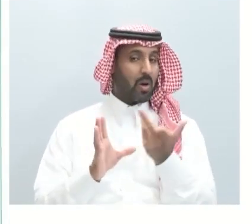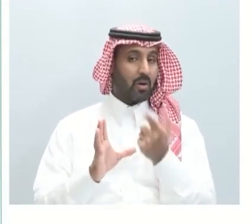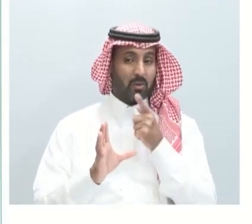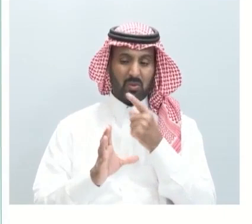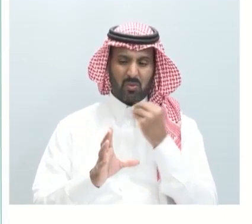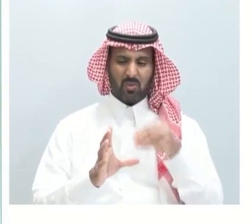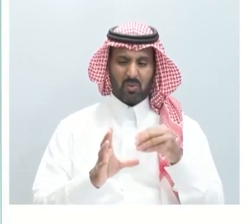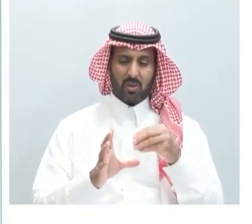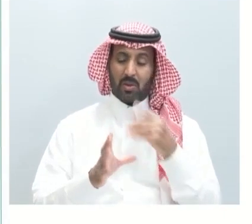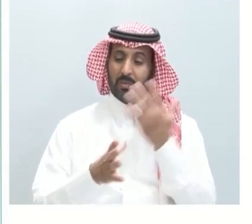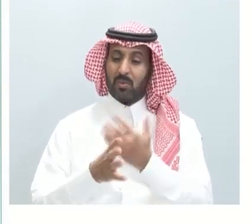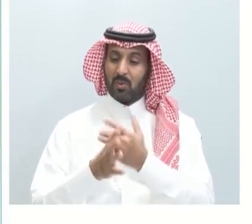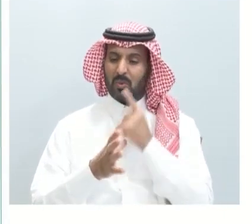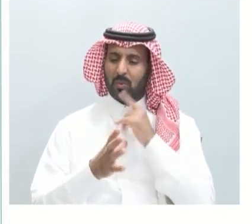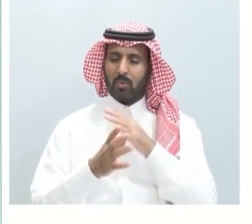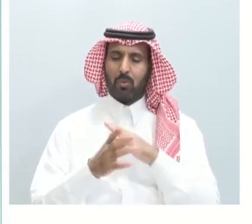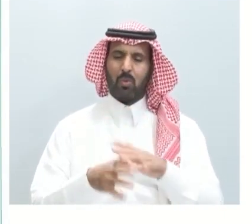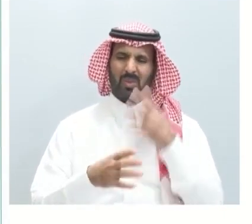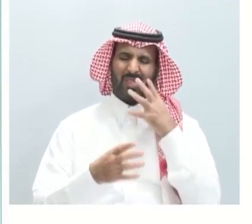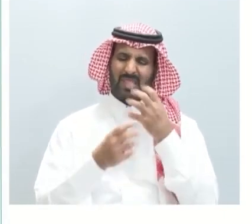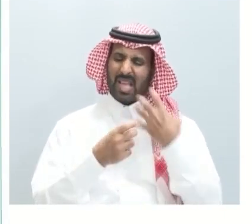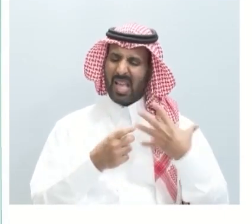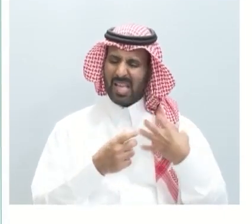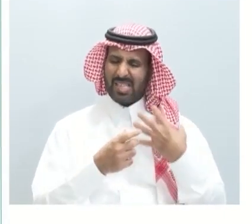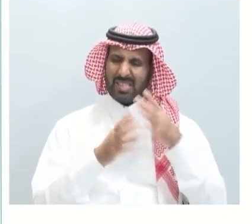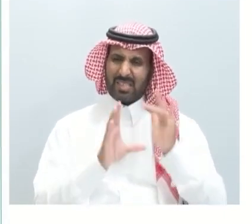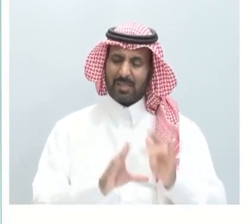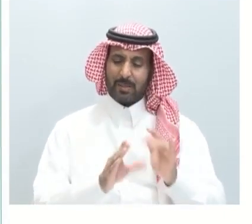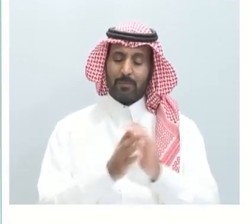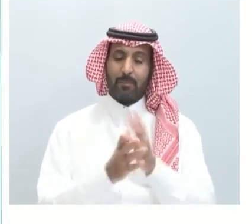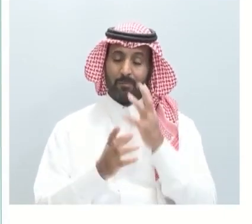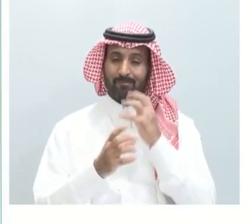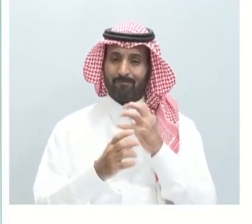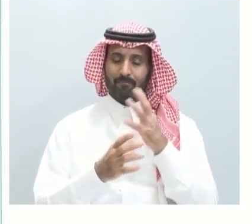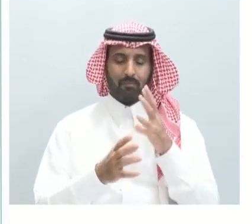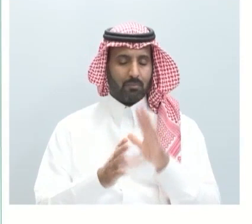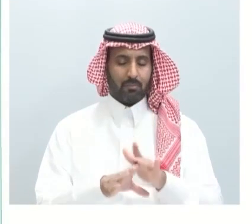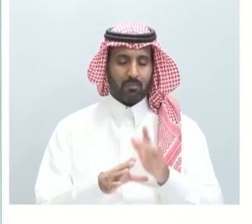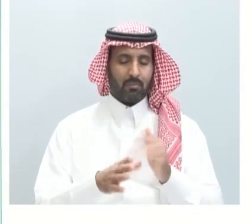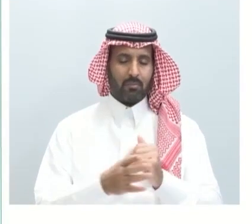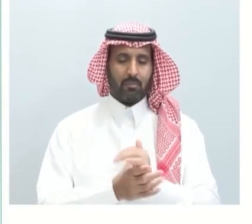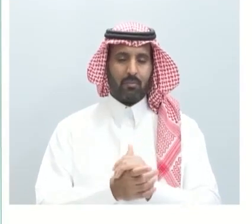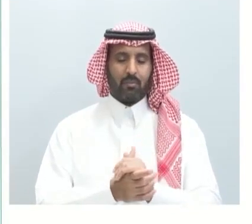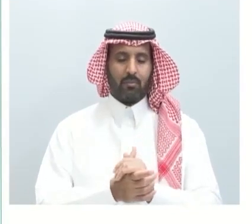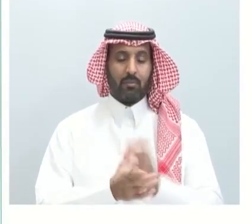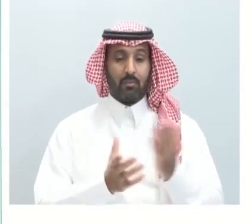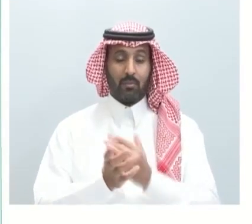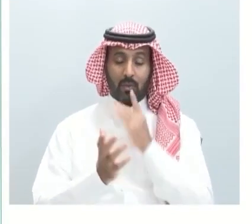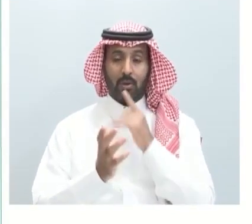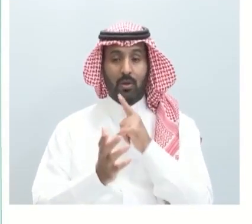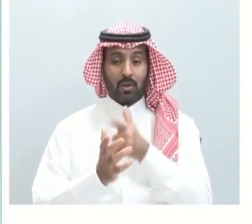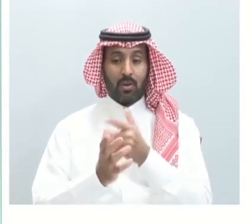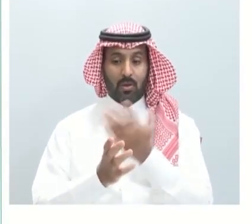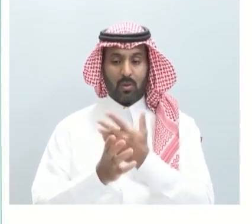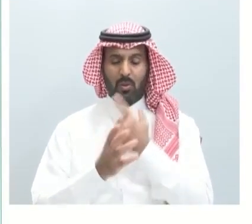Because it's not or it isn't comfortable enough. Because it isn't comfortable enough. Of course, you can't say